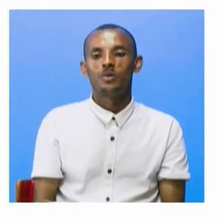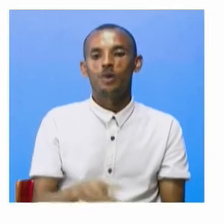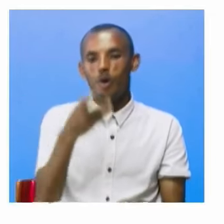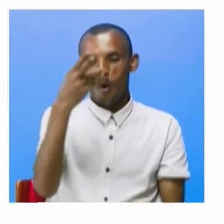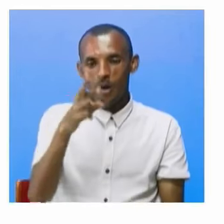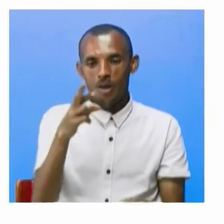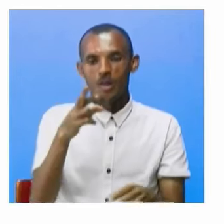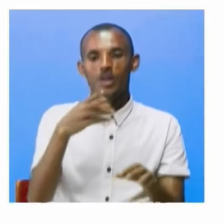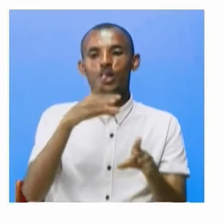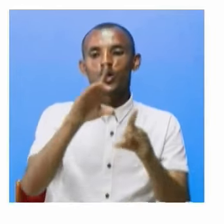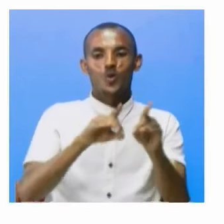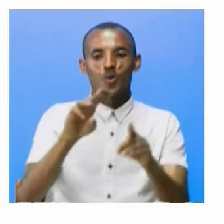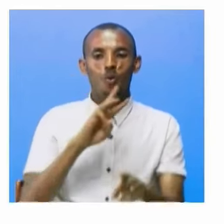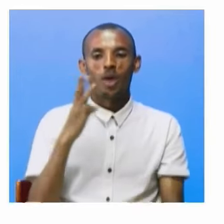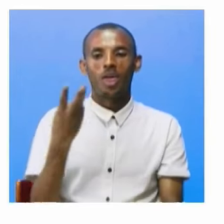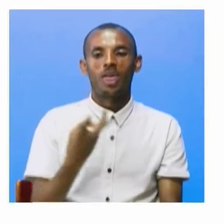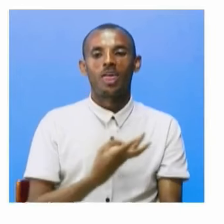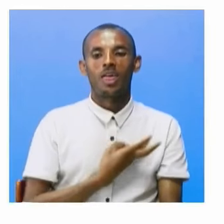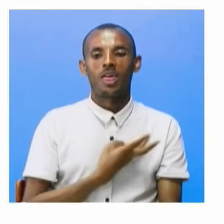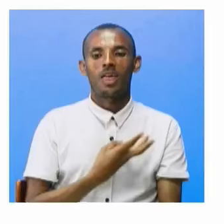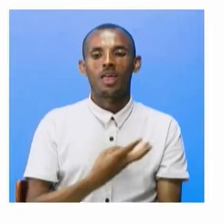or do we,